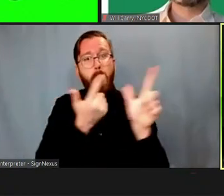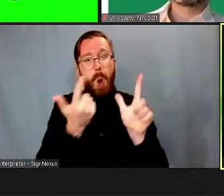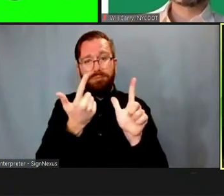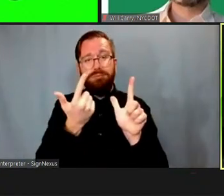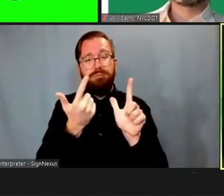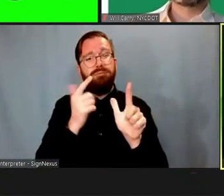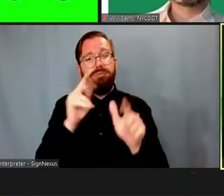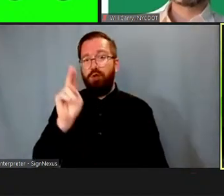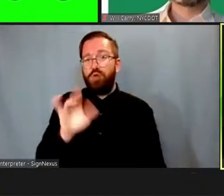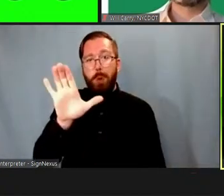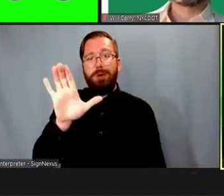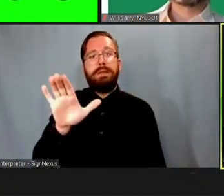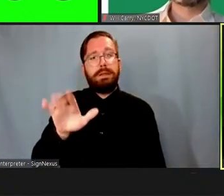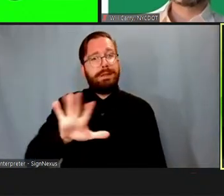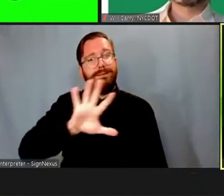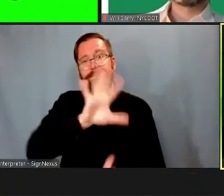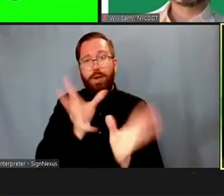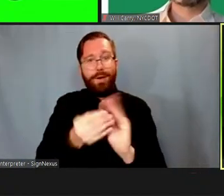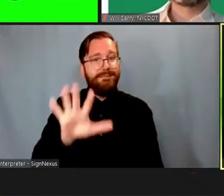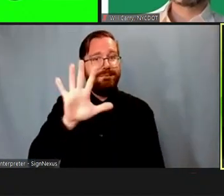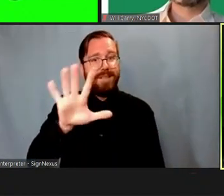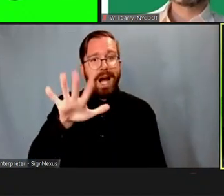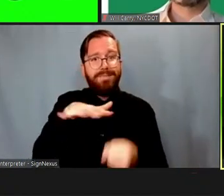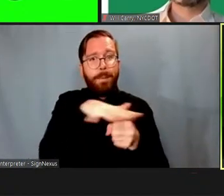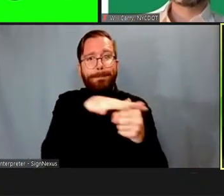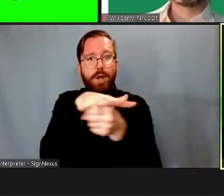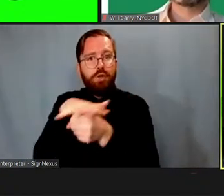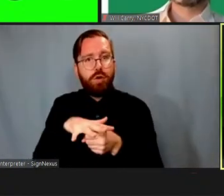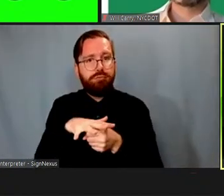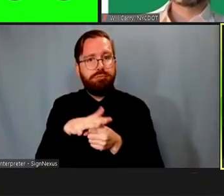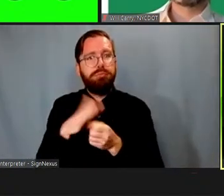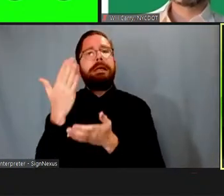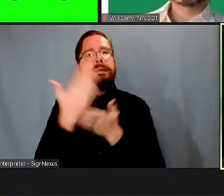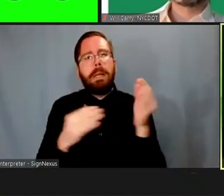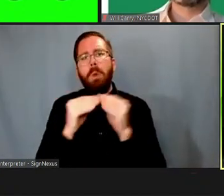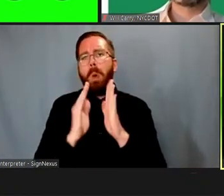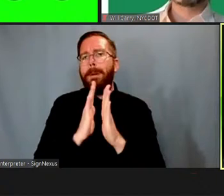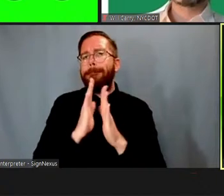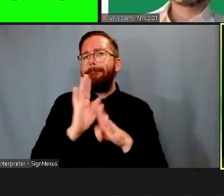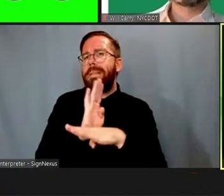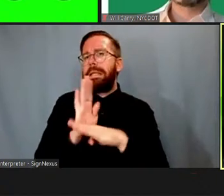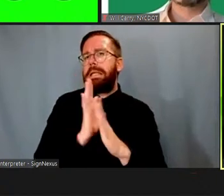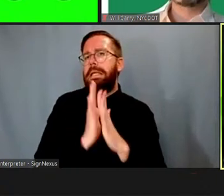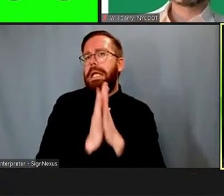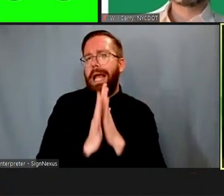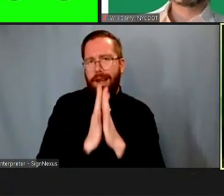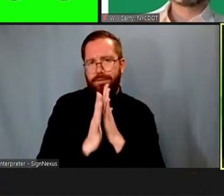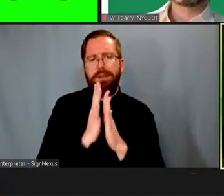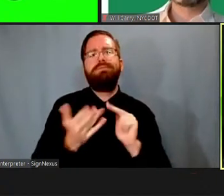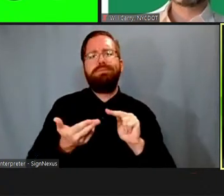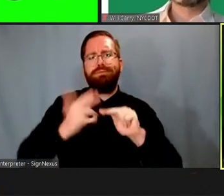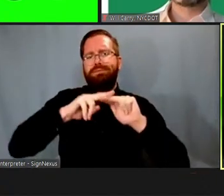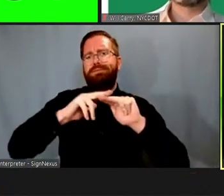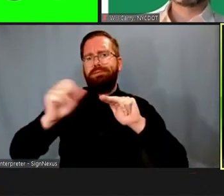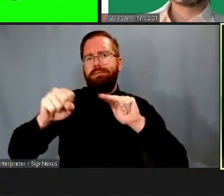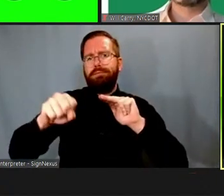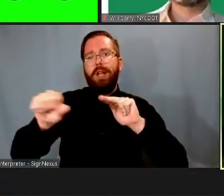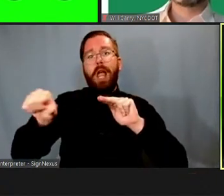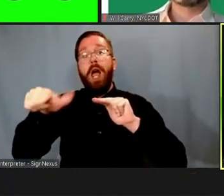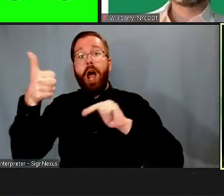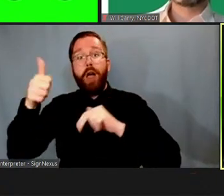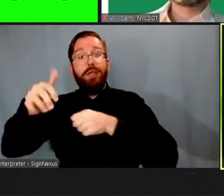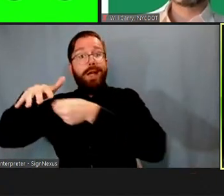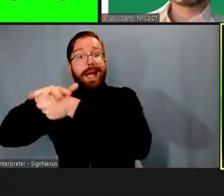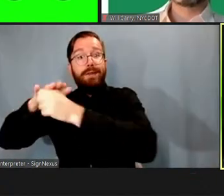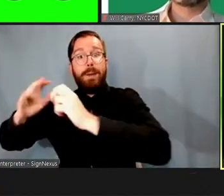with the central business district told more heavily than others other metropolitan cities have figured it out it's time for new york to step into the